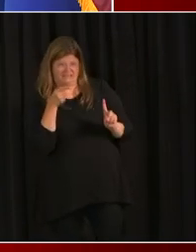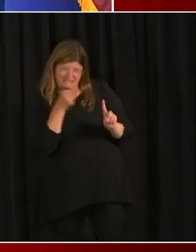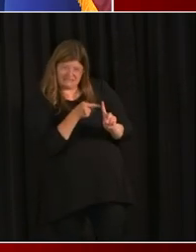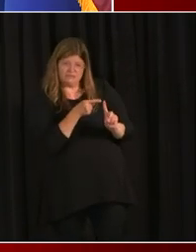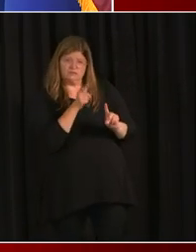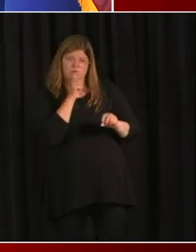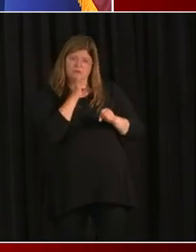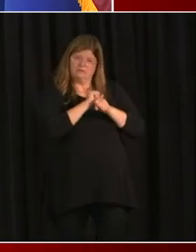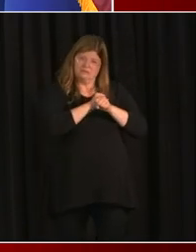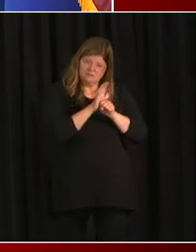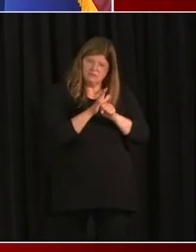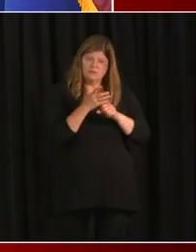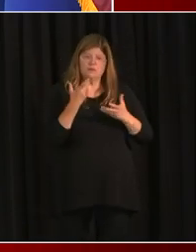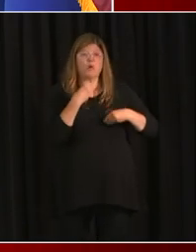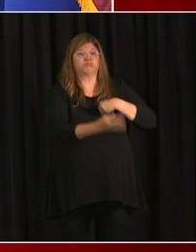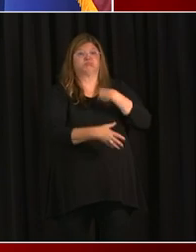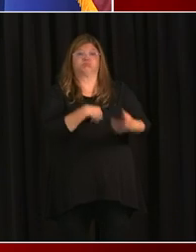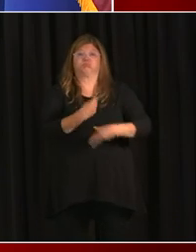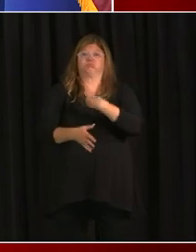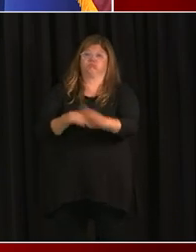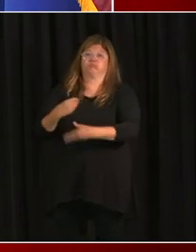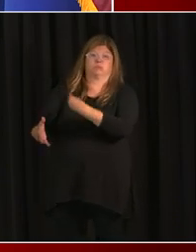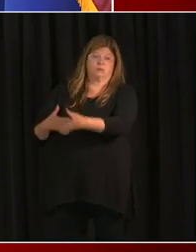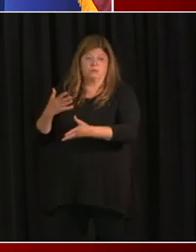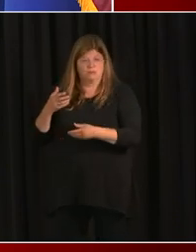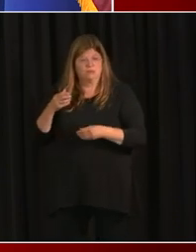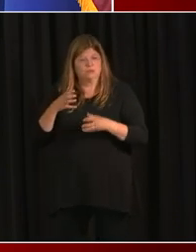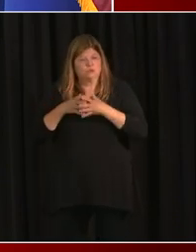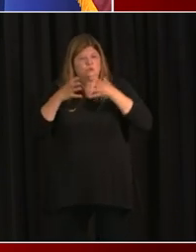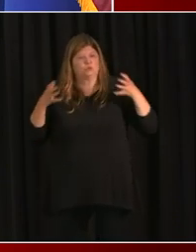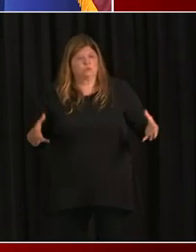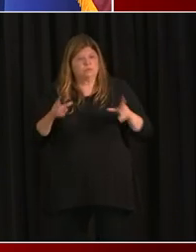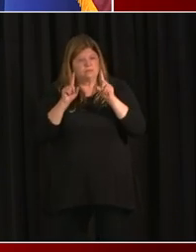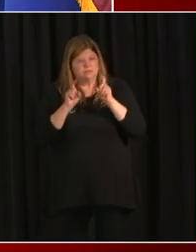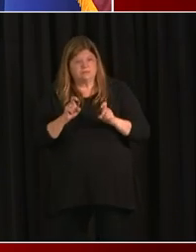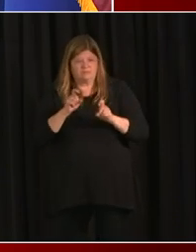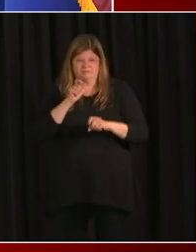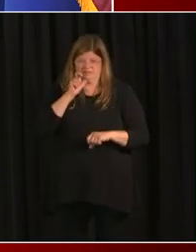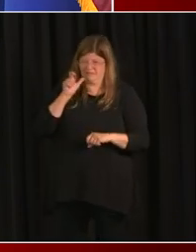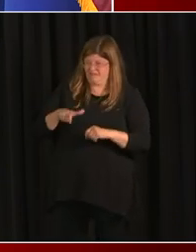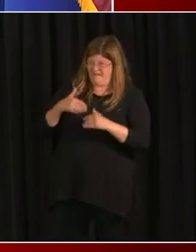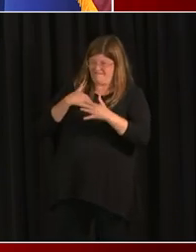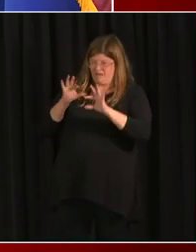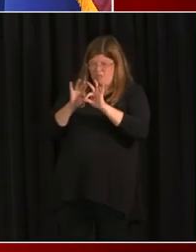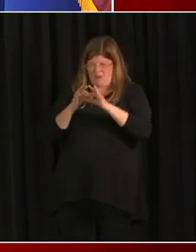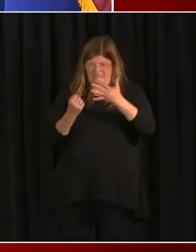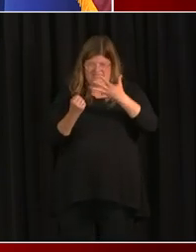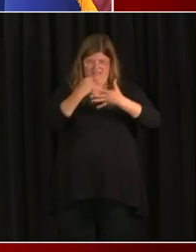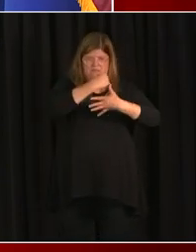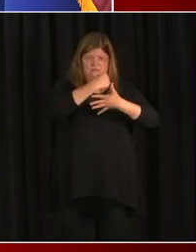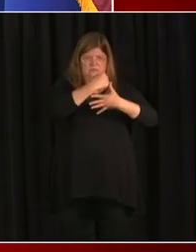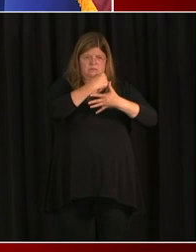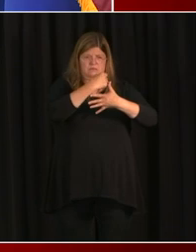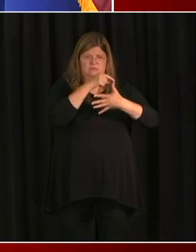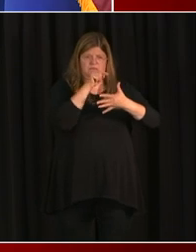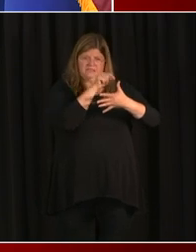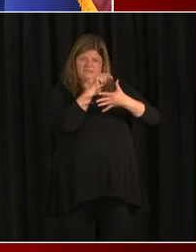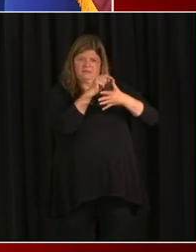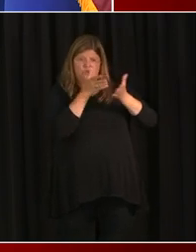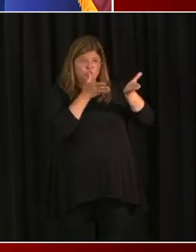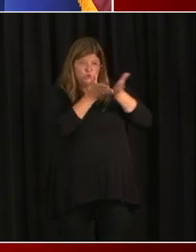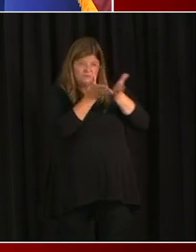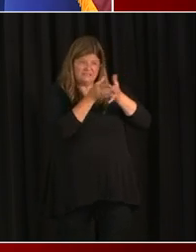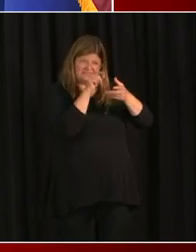medical surge may become an option during a pandemic that we may have to prioritize serving specific populations. We're